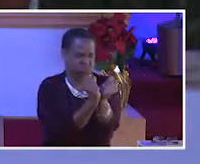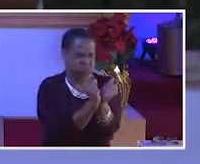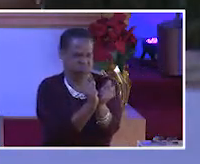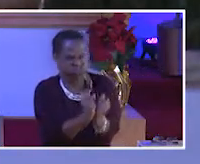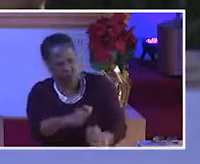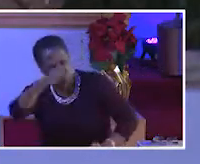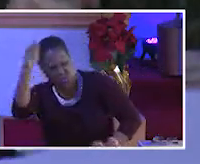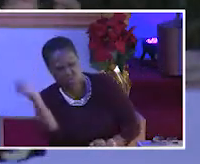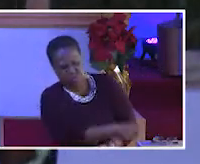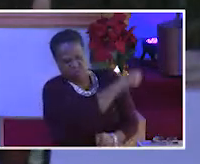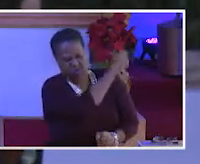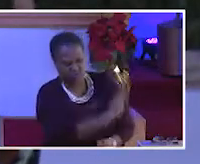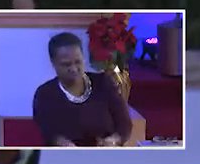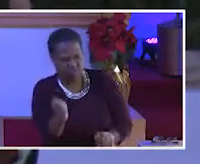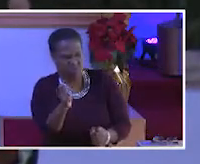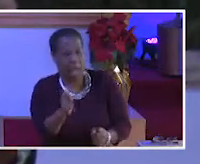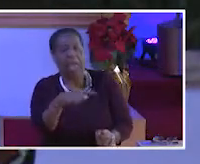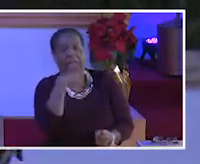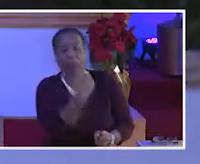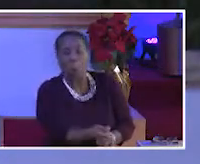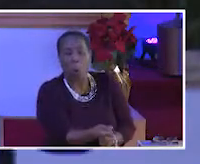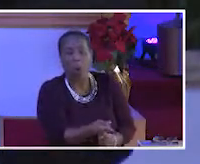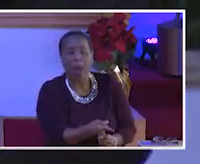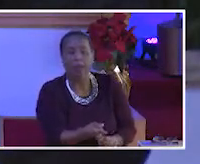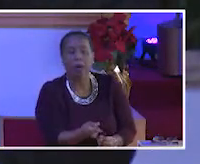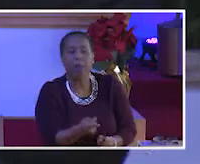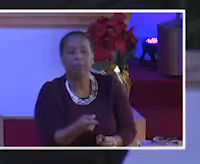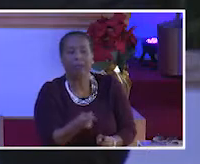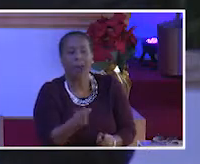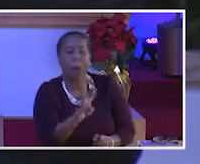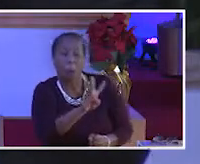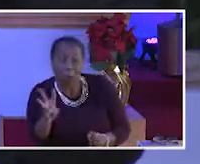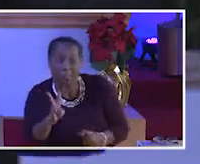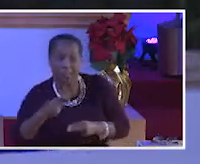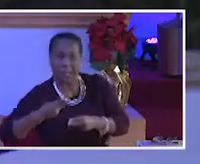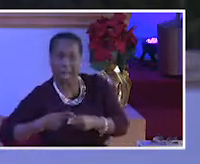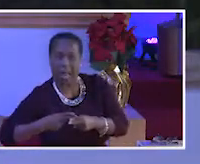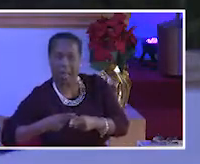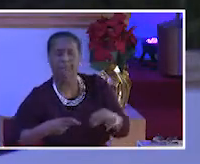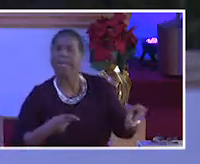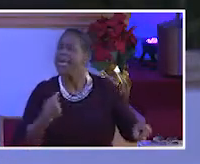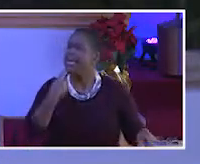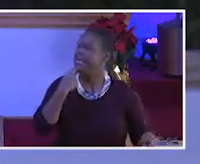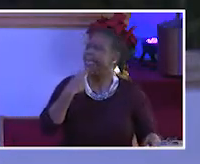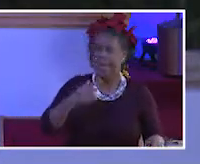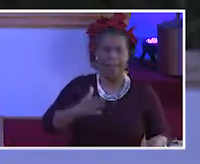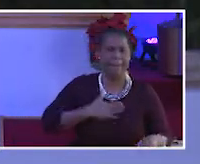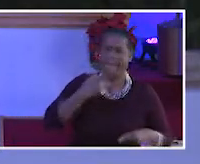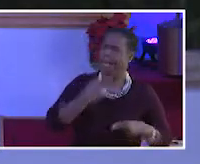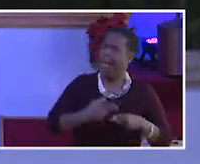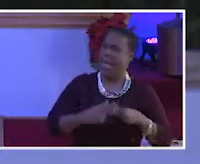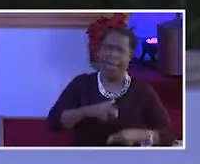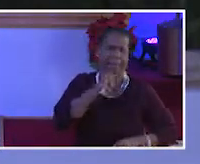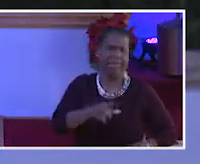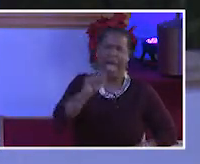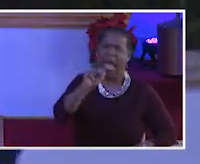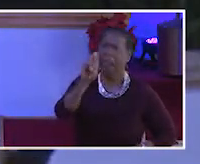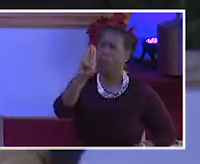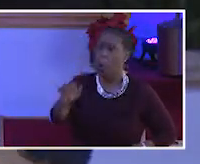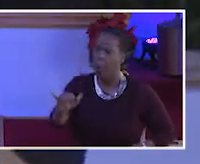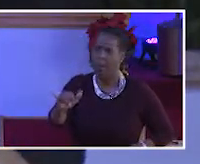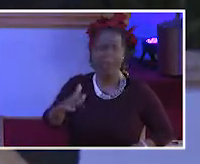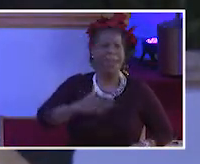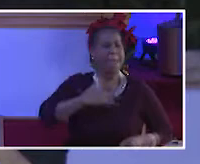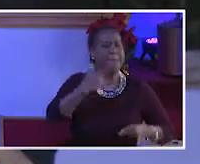westernized name upon him, he insisted that his name was not Toby, but